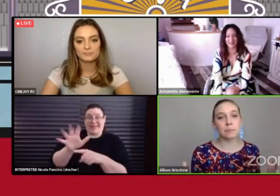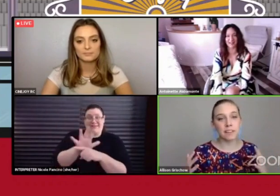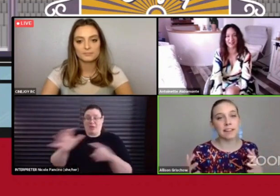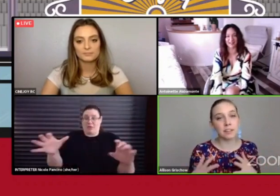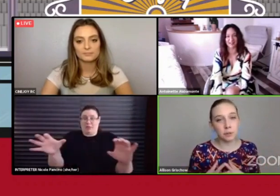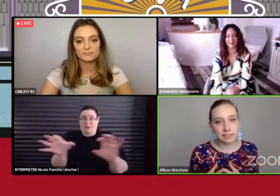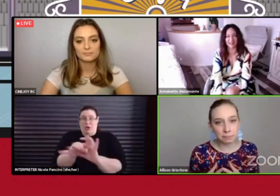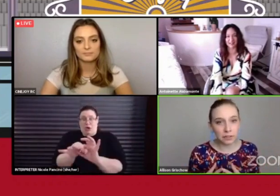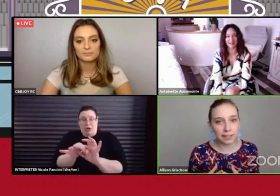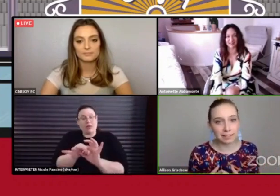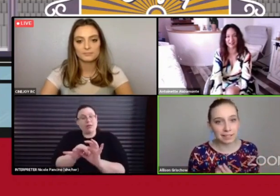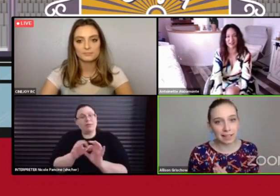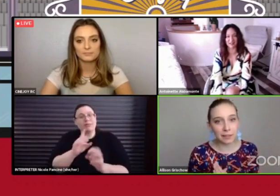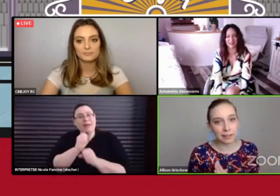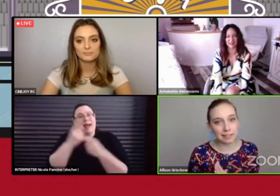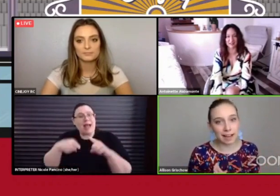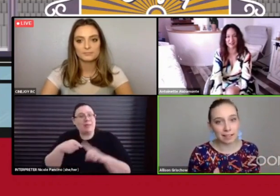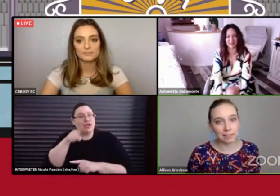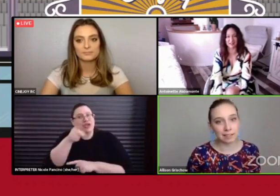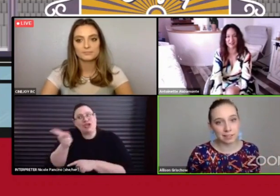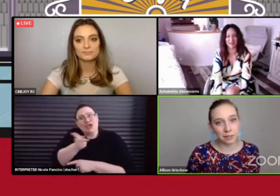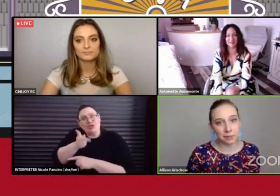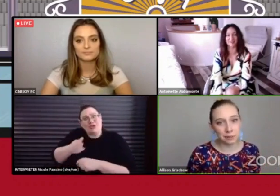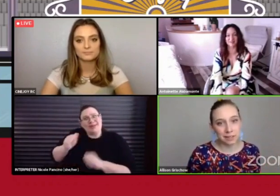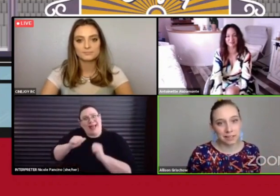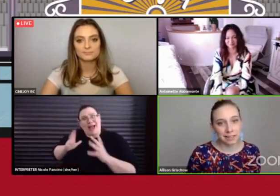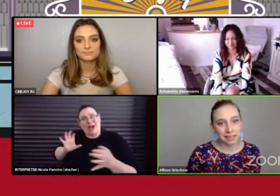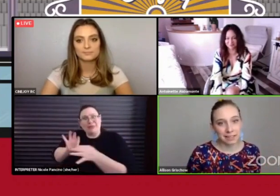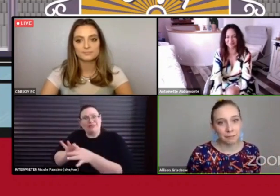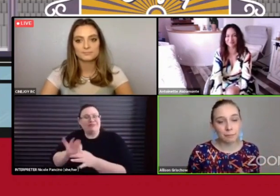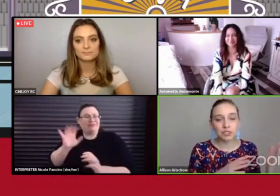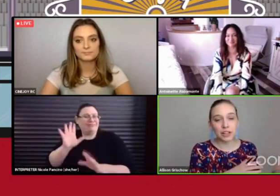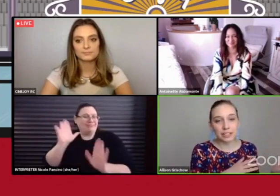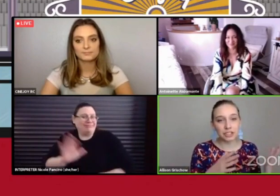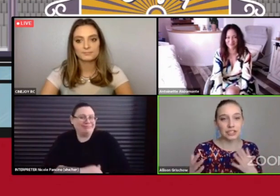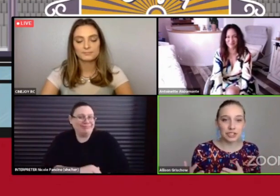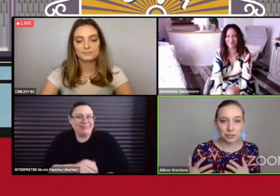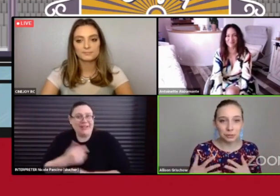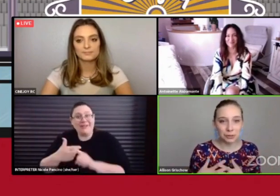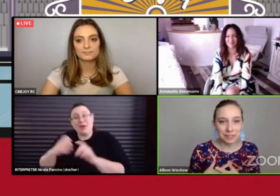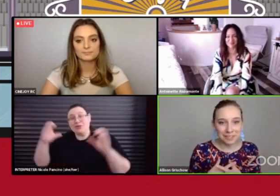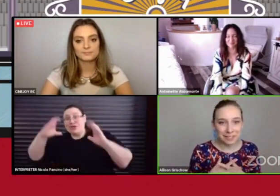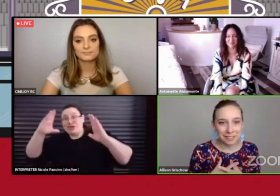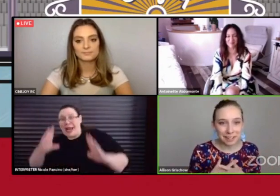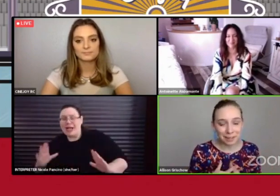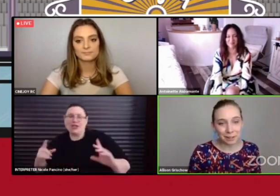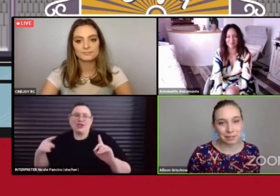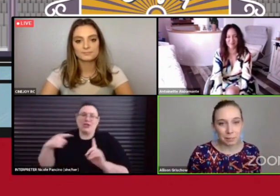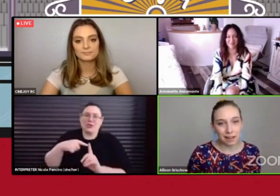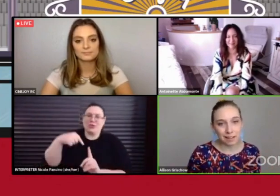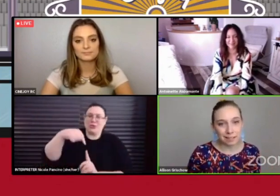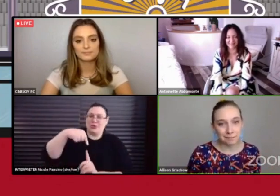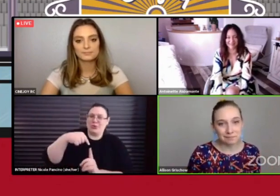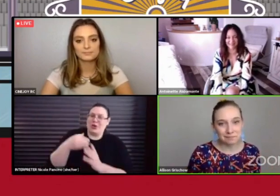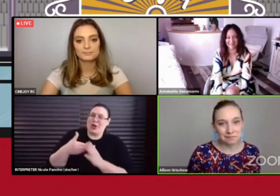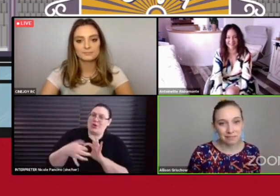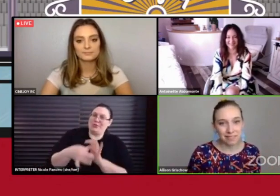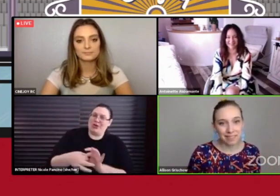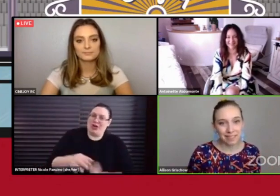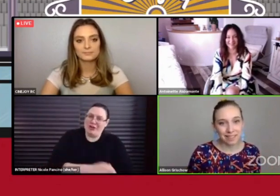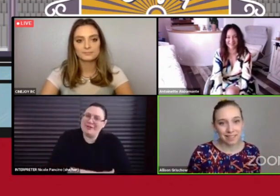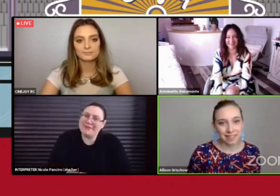is something that you experience together as actors too from strangers to a close bond